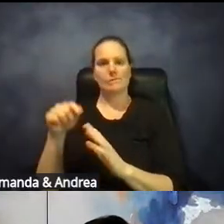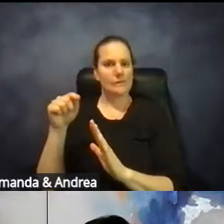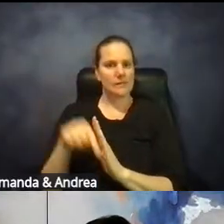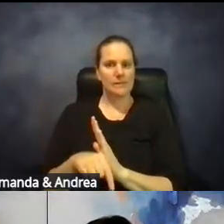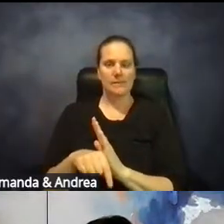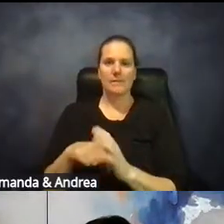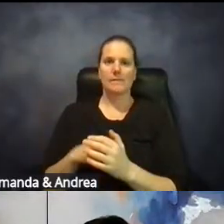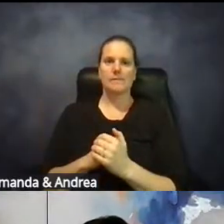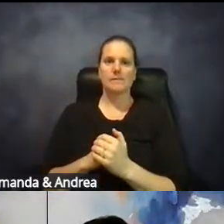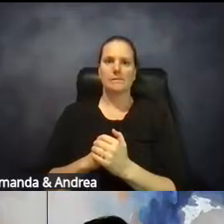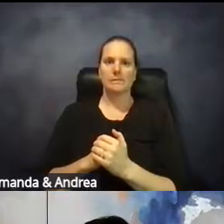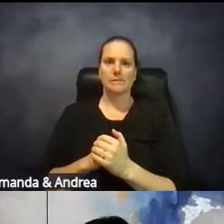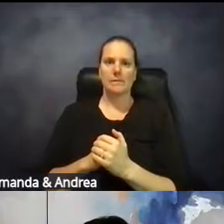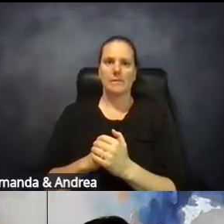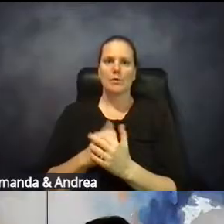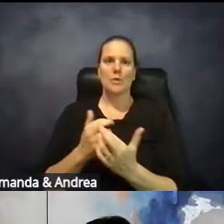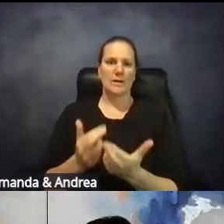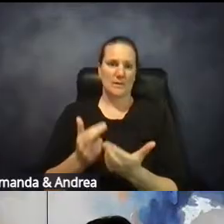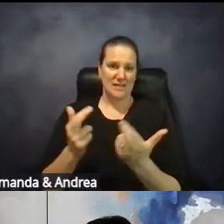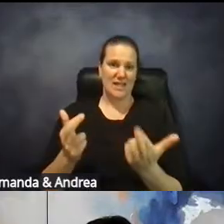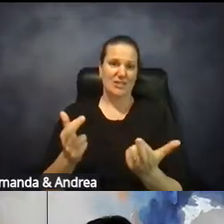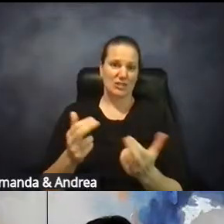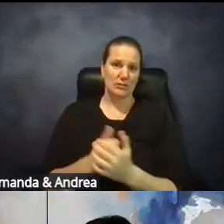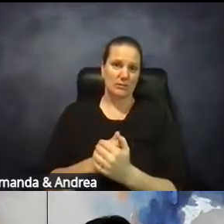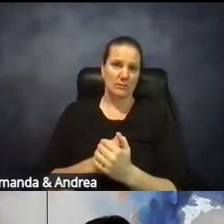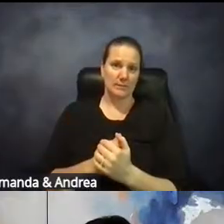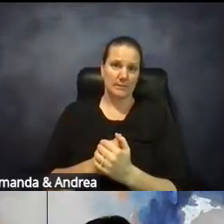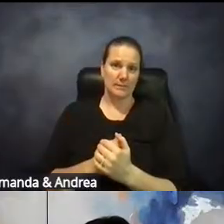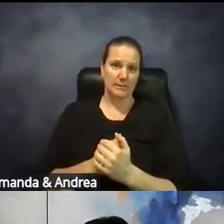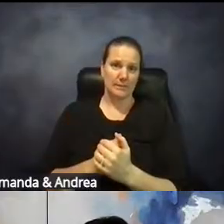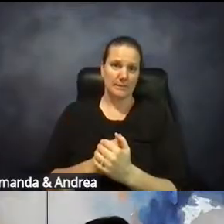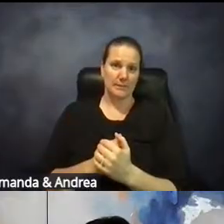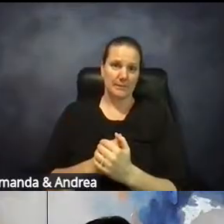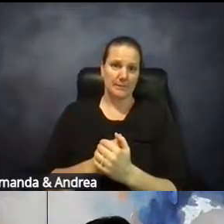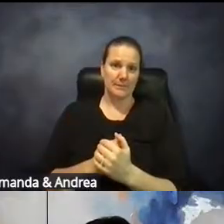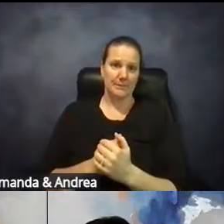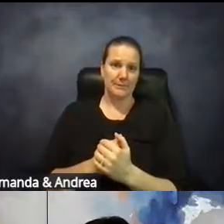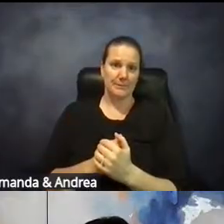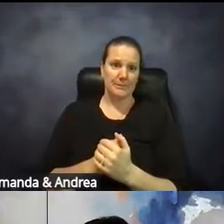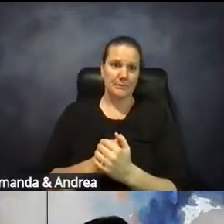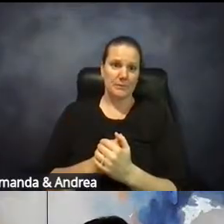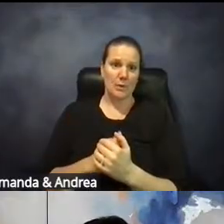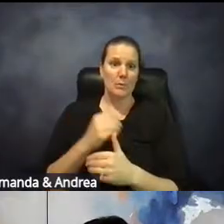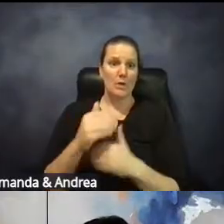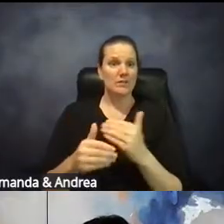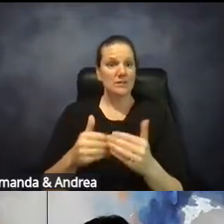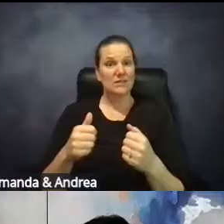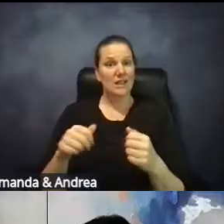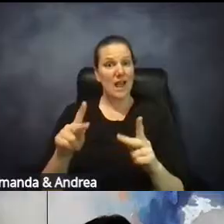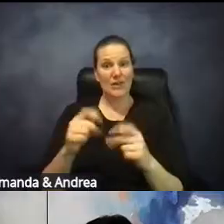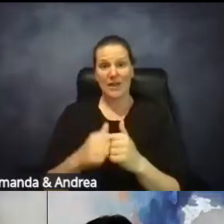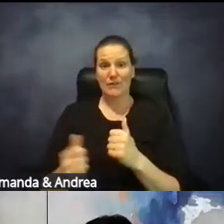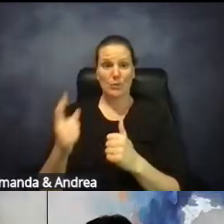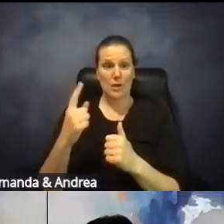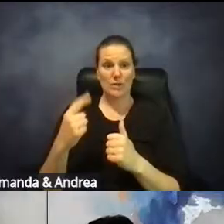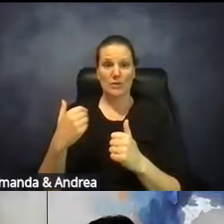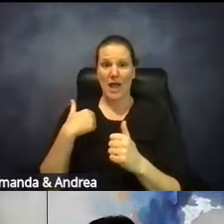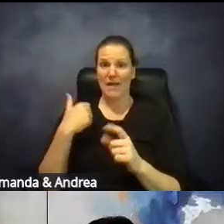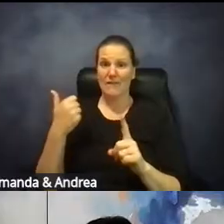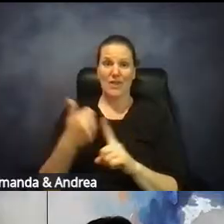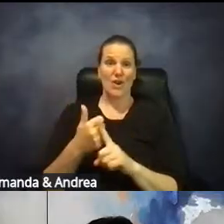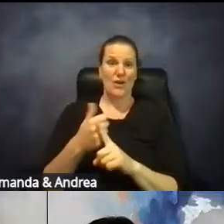to the recommendations. And the process allowed everyone to have their